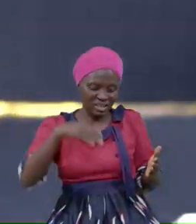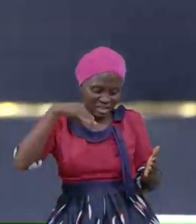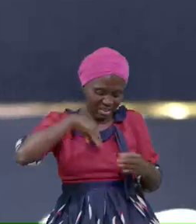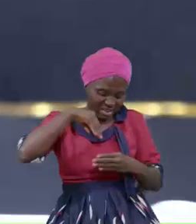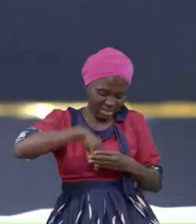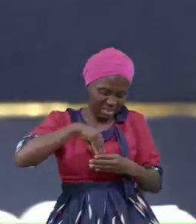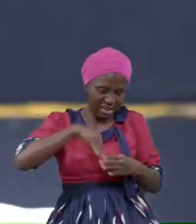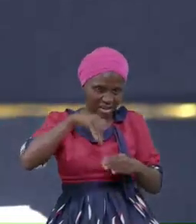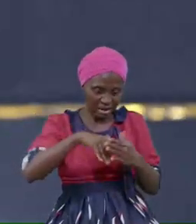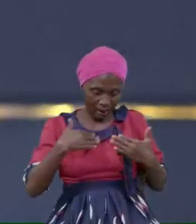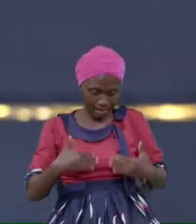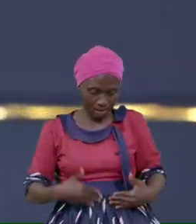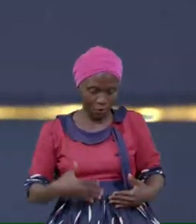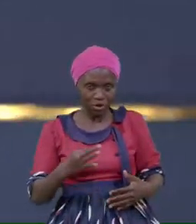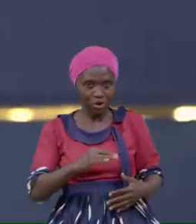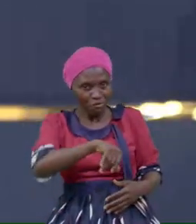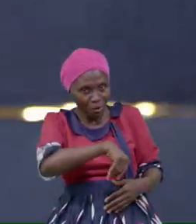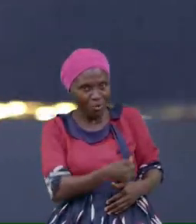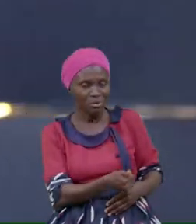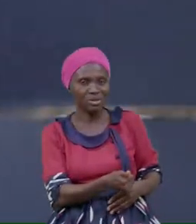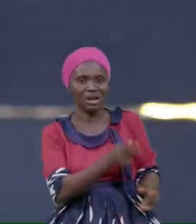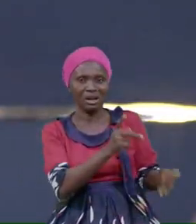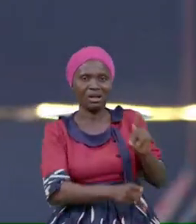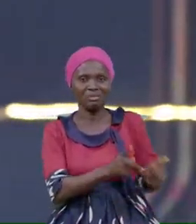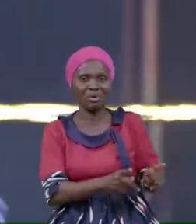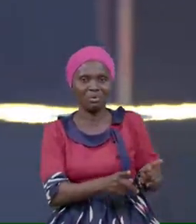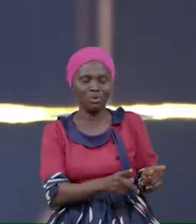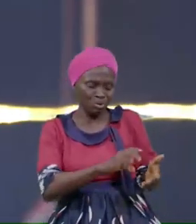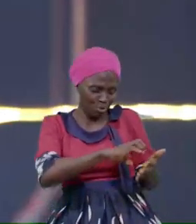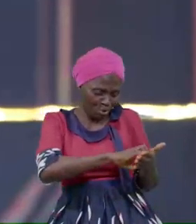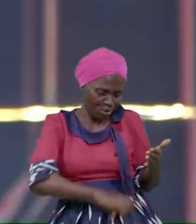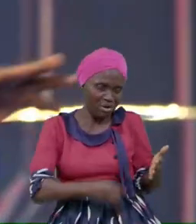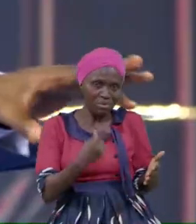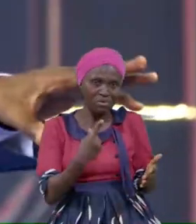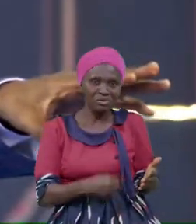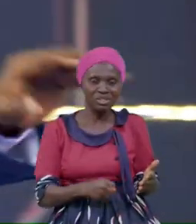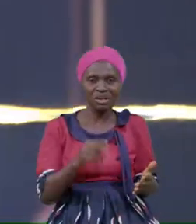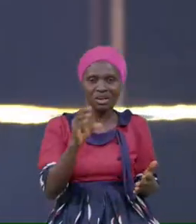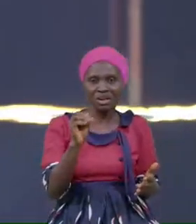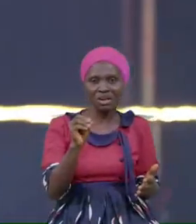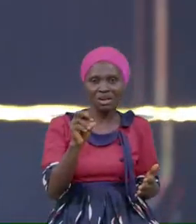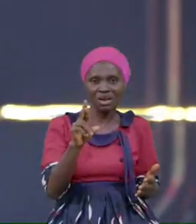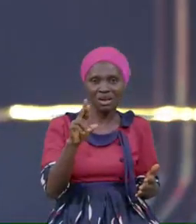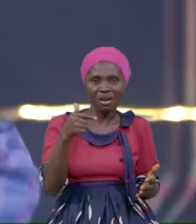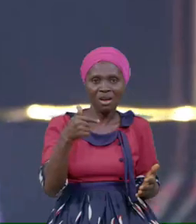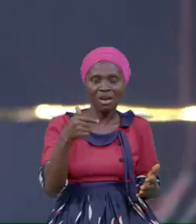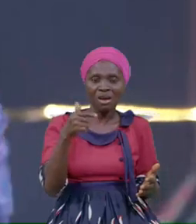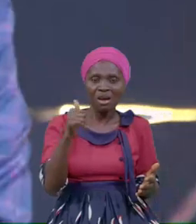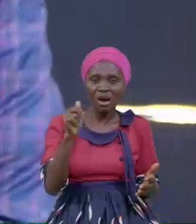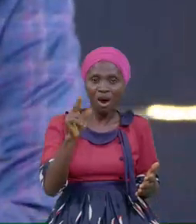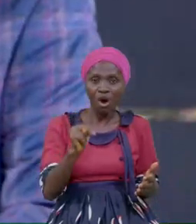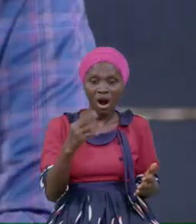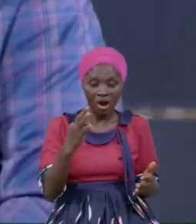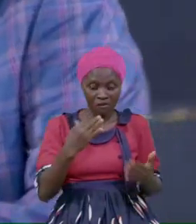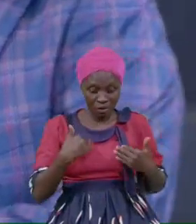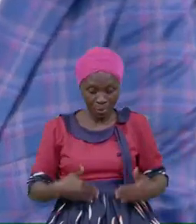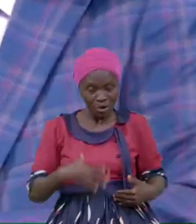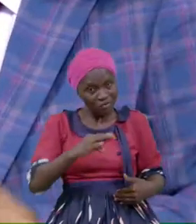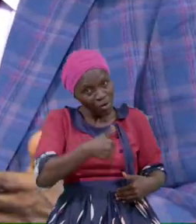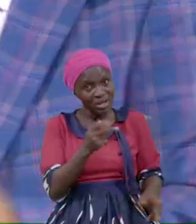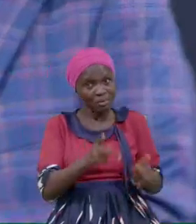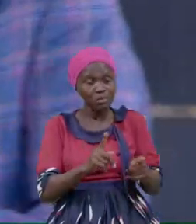to harvest the organs of their body, that's their desire. They want to go and make money out of that. The lost of the